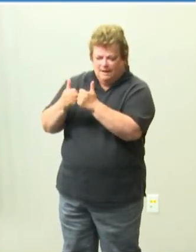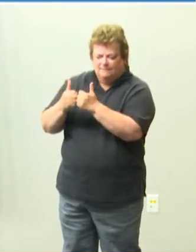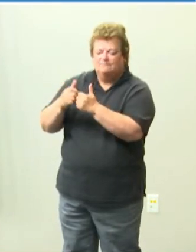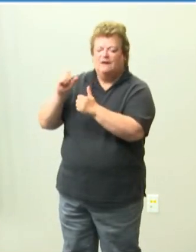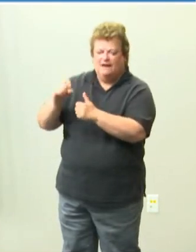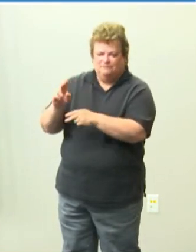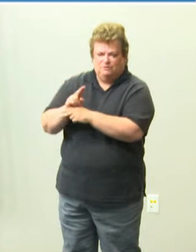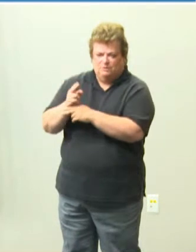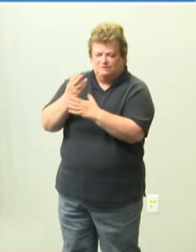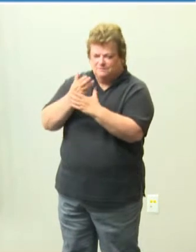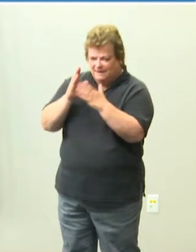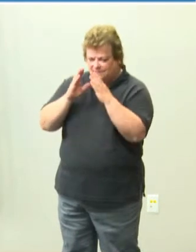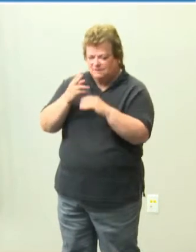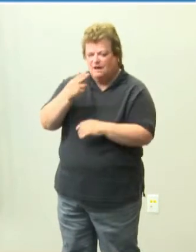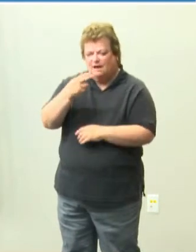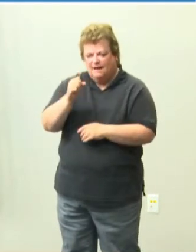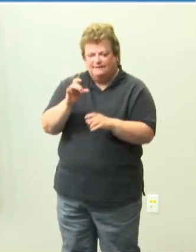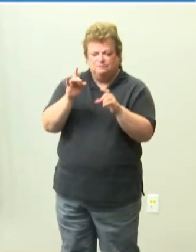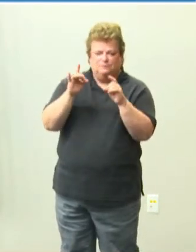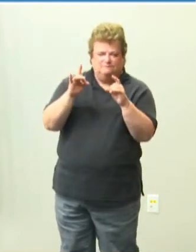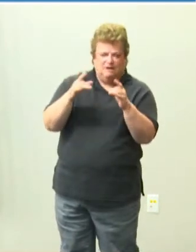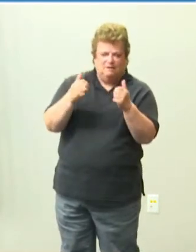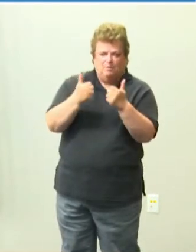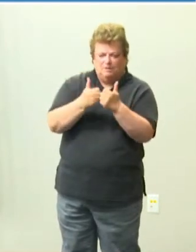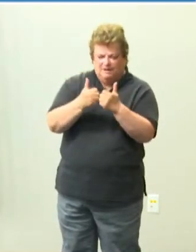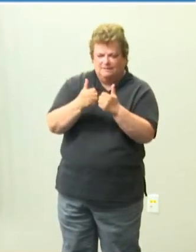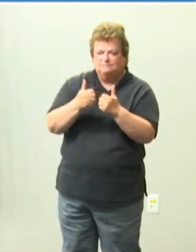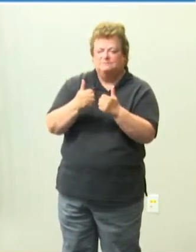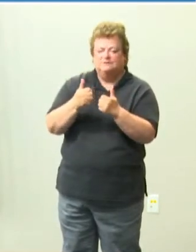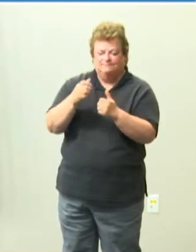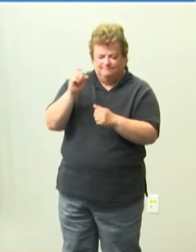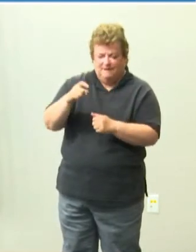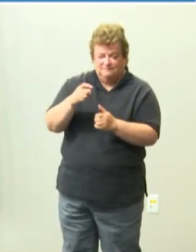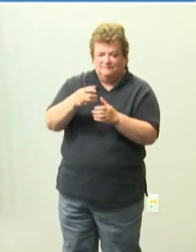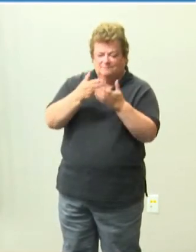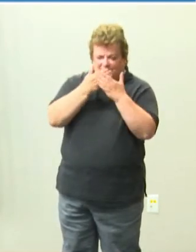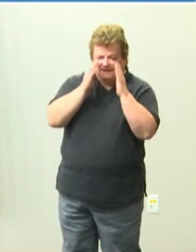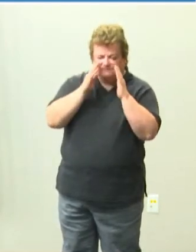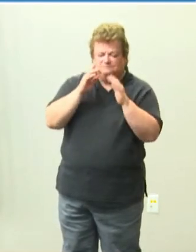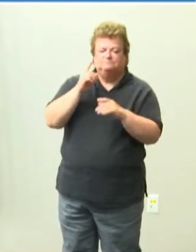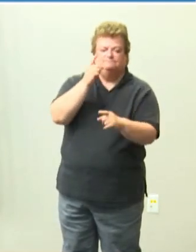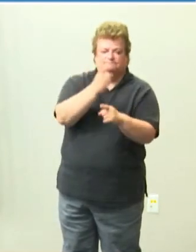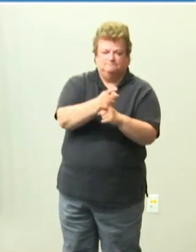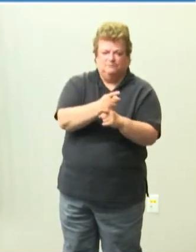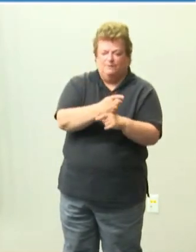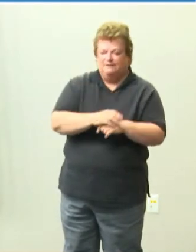Yes, at high school volleyball games, anything that's indoors. correct. Gotcha.